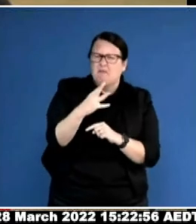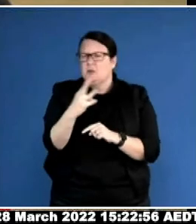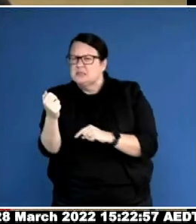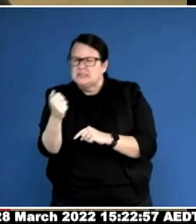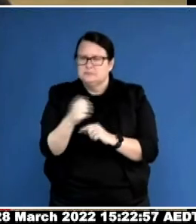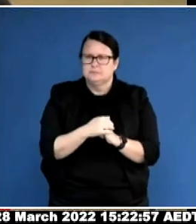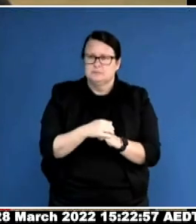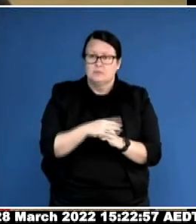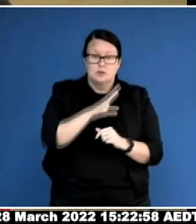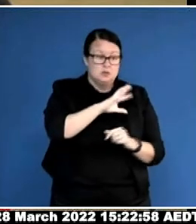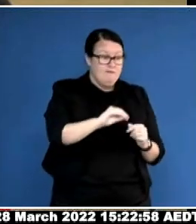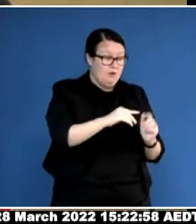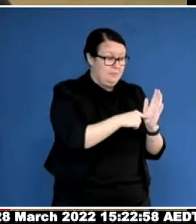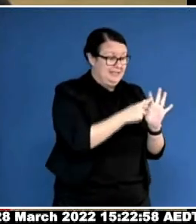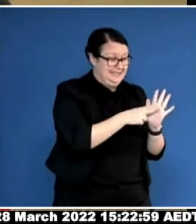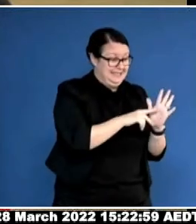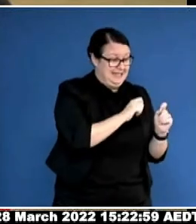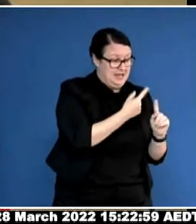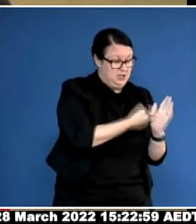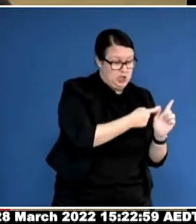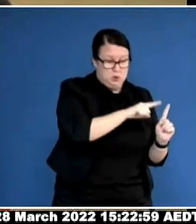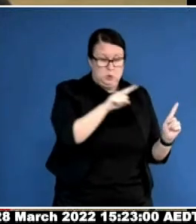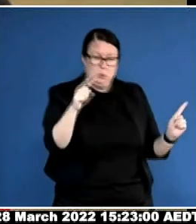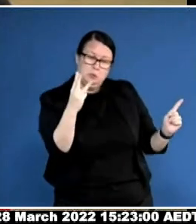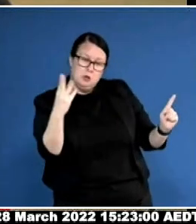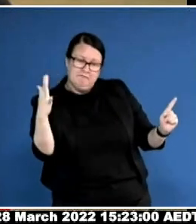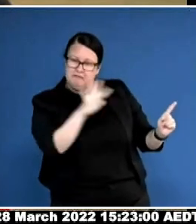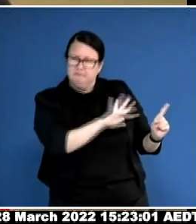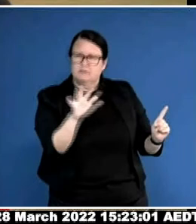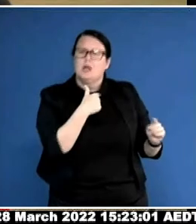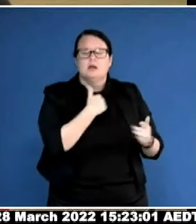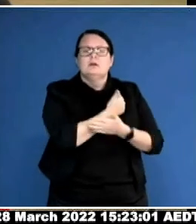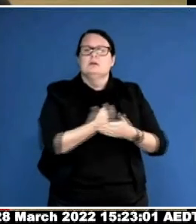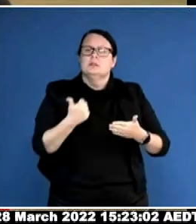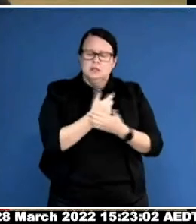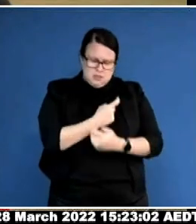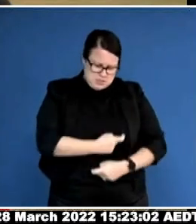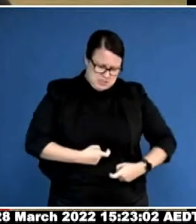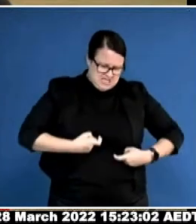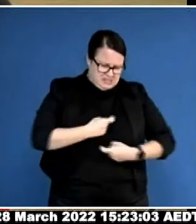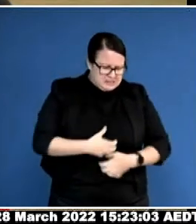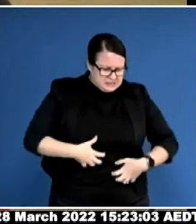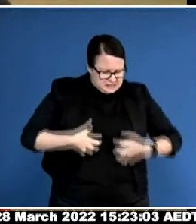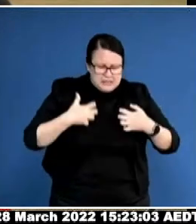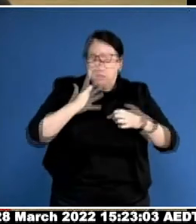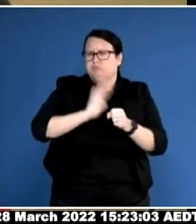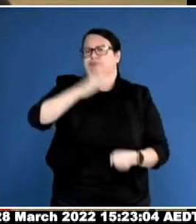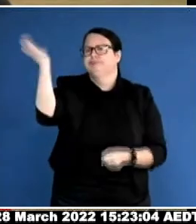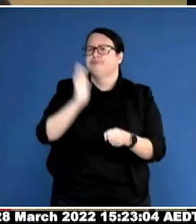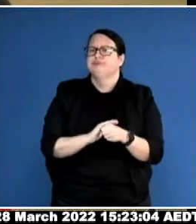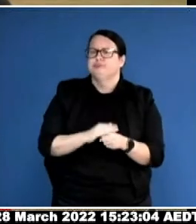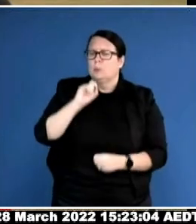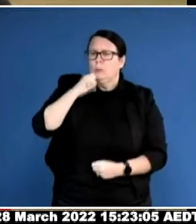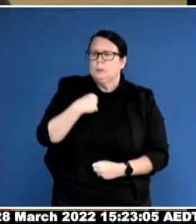teenager through to my mid-30s, I would often become frustrated, angry and depressed and have outbursts.